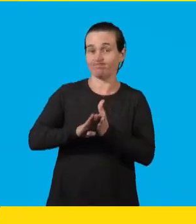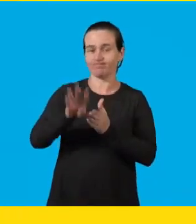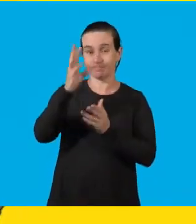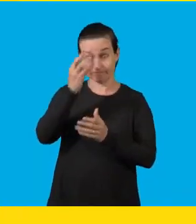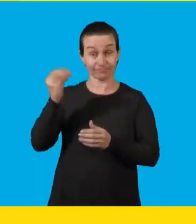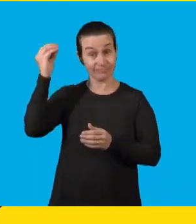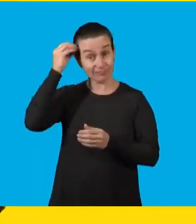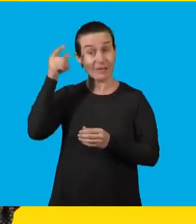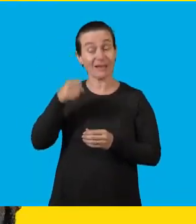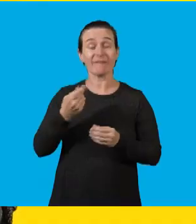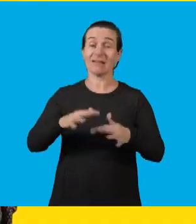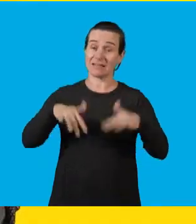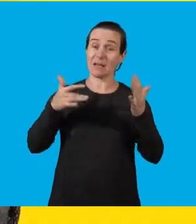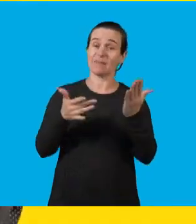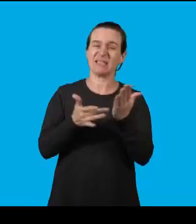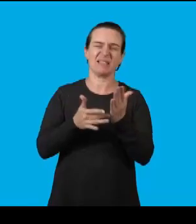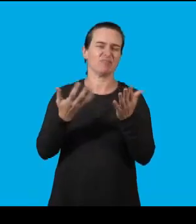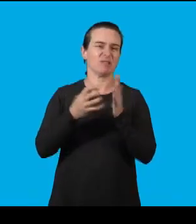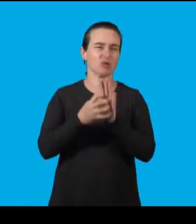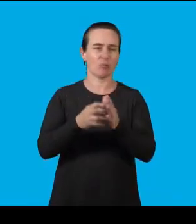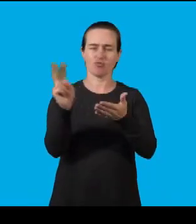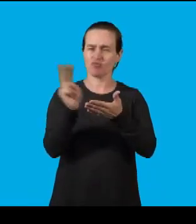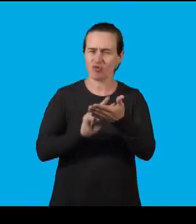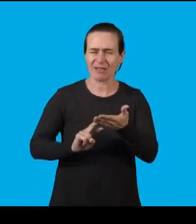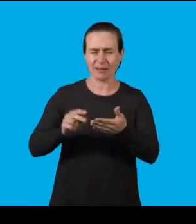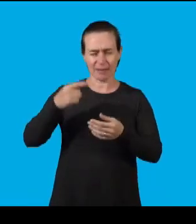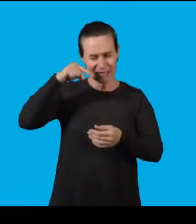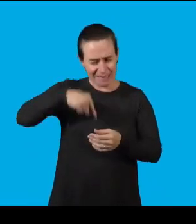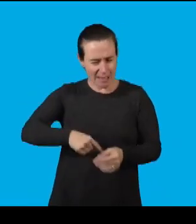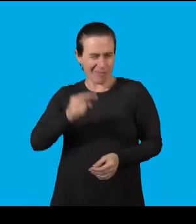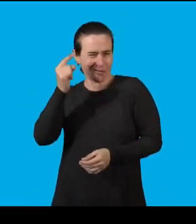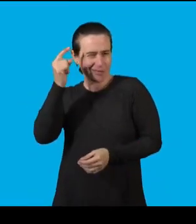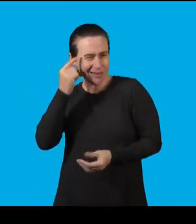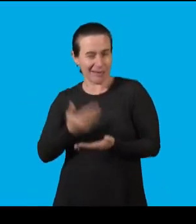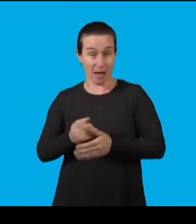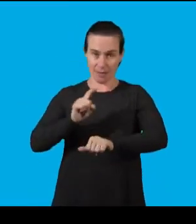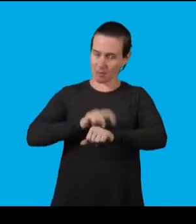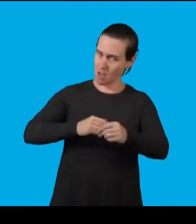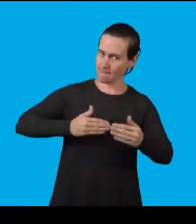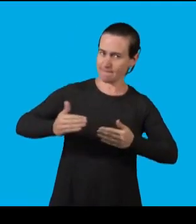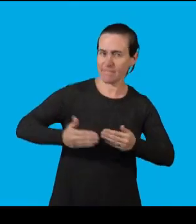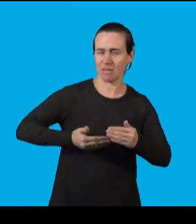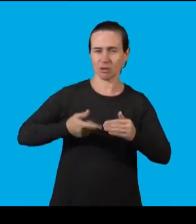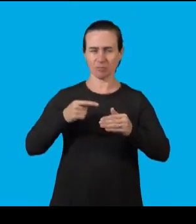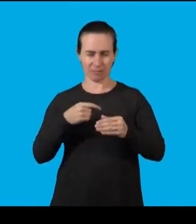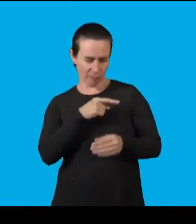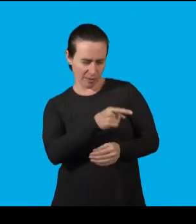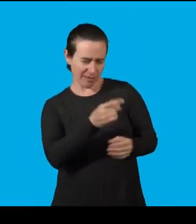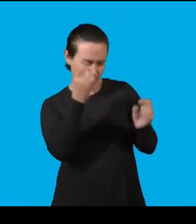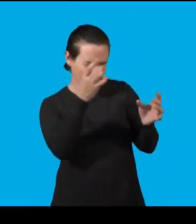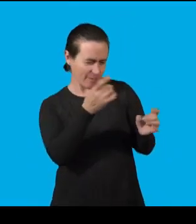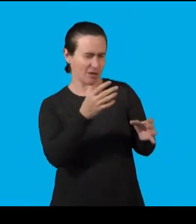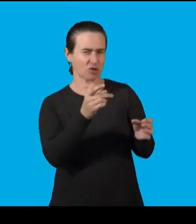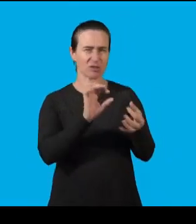remember there are exam techniques as well, like your reading, your critical thinking, time management, interpreting